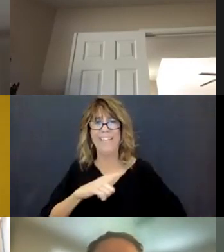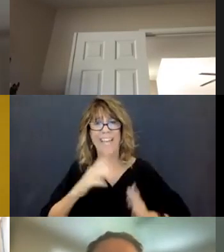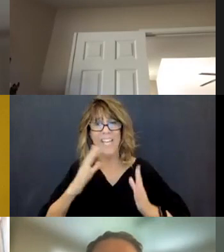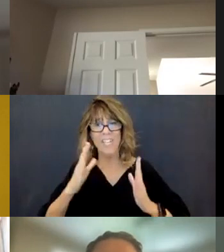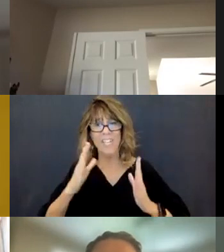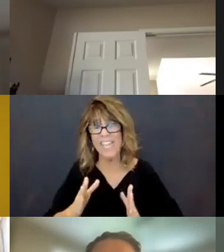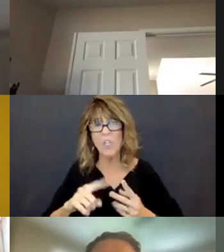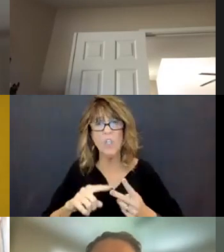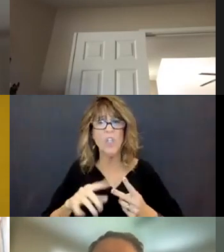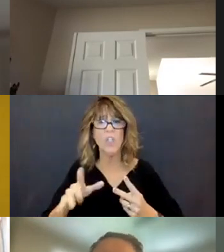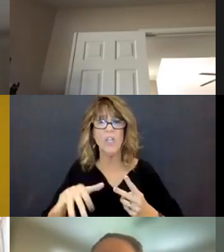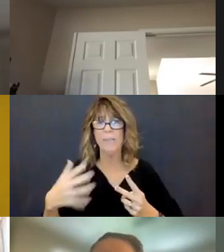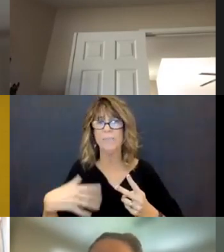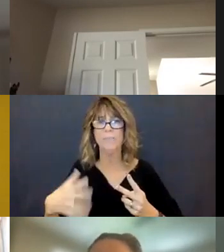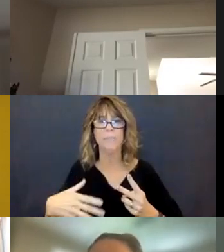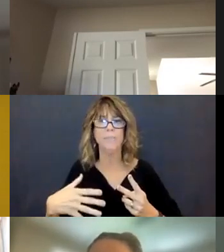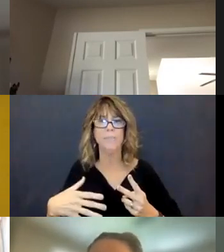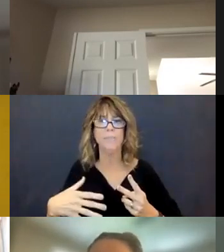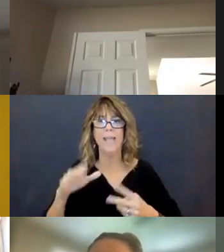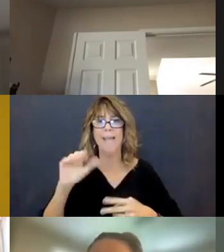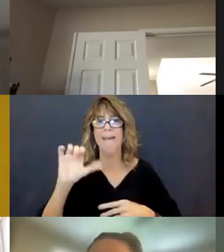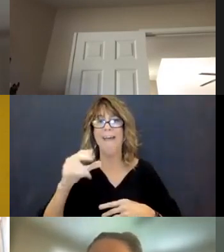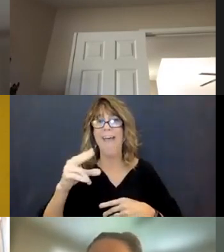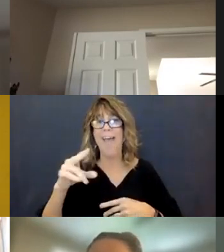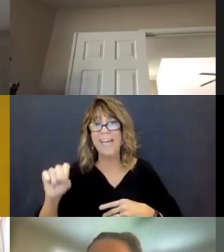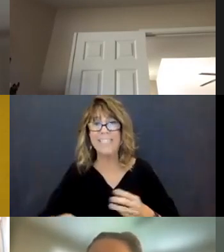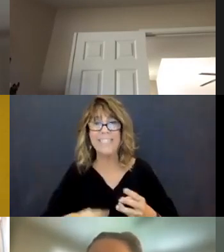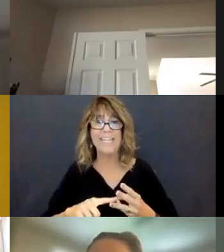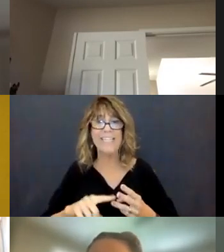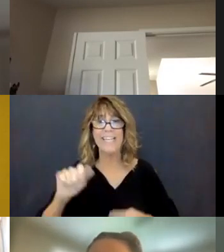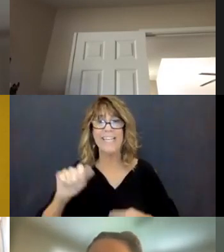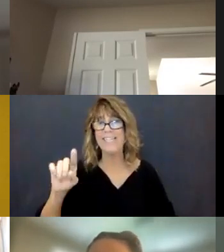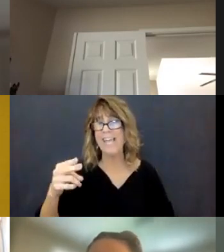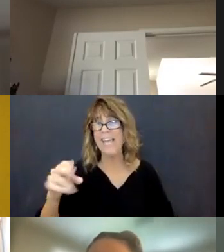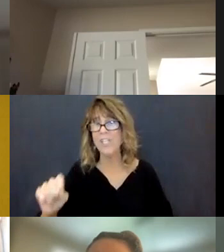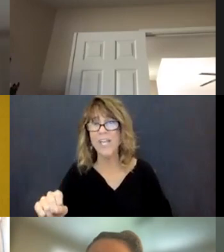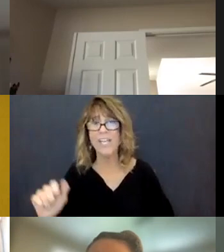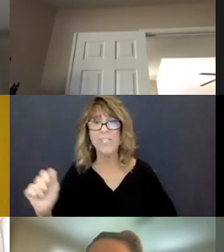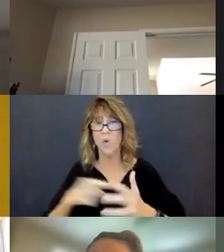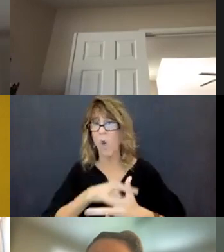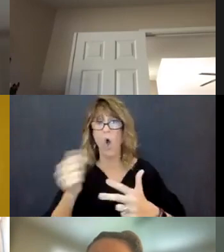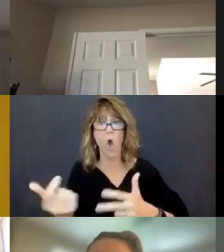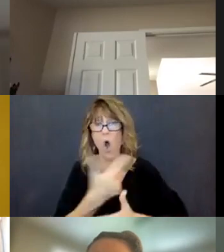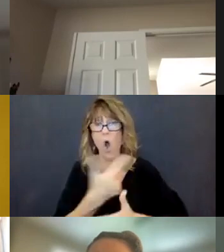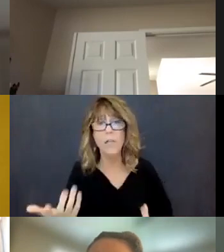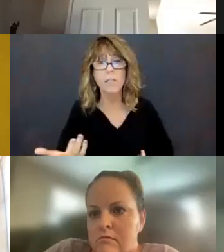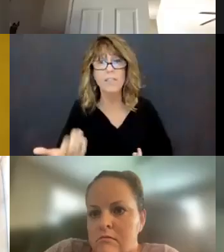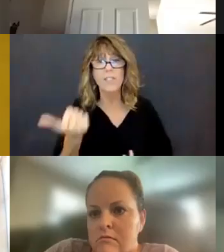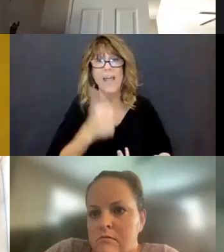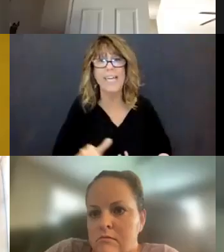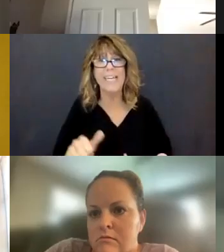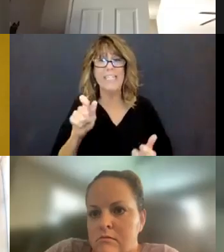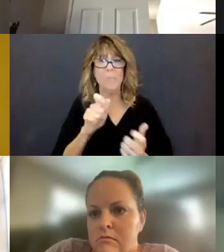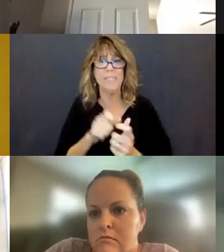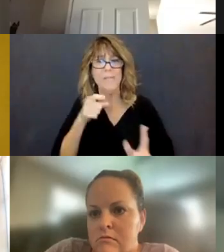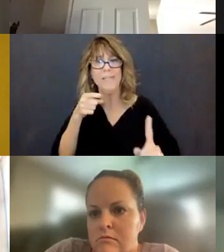legislature? Is it the access? Is it ADHS or all of the above? Is there anyone in particular